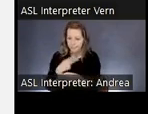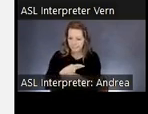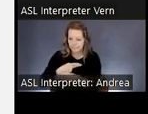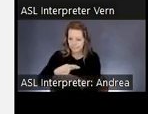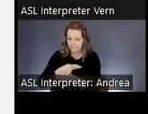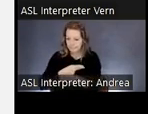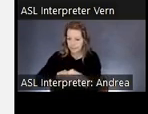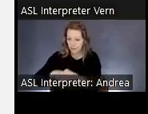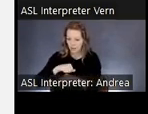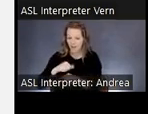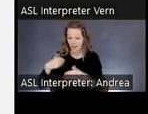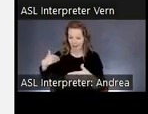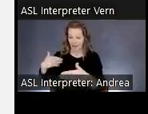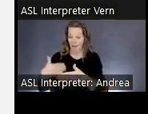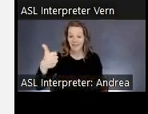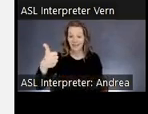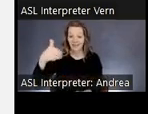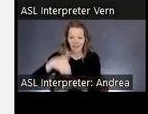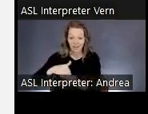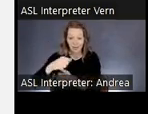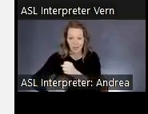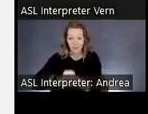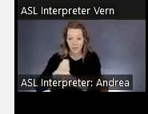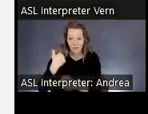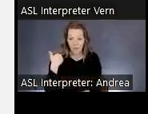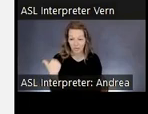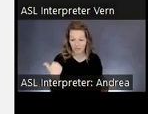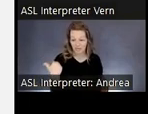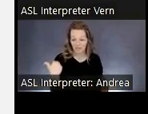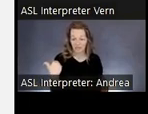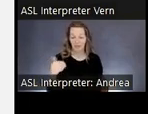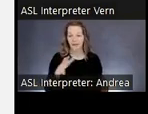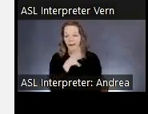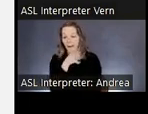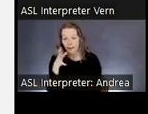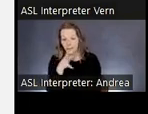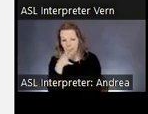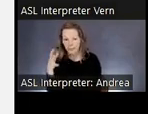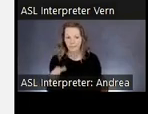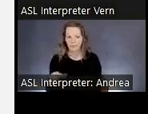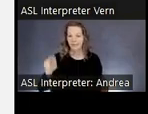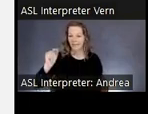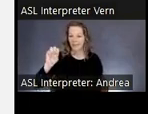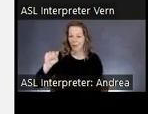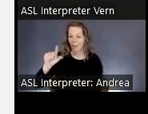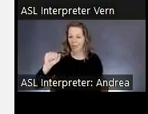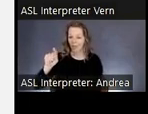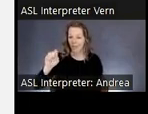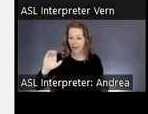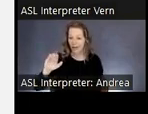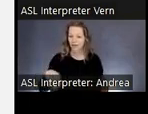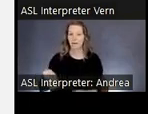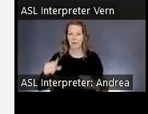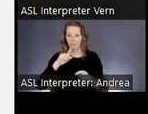it wasn't until 10,000 years ago that agricultural Neolithic revolution, and we settled in little